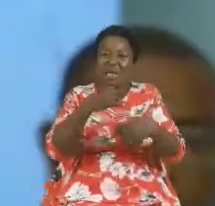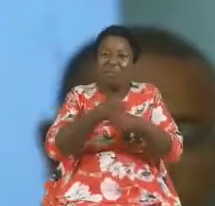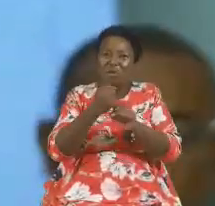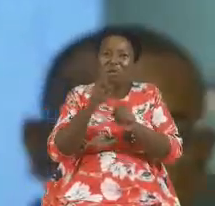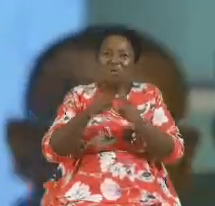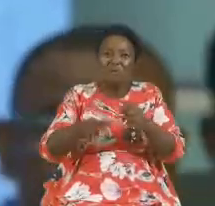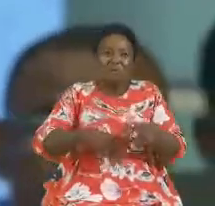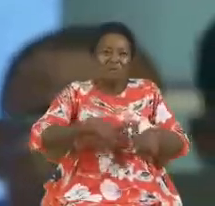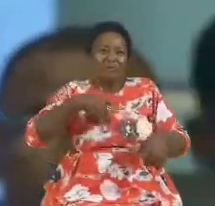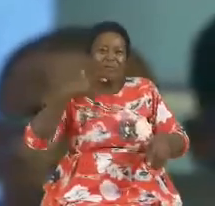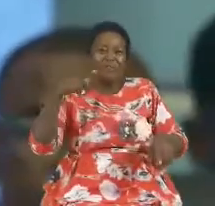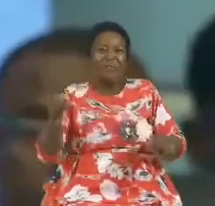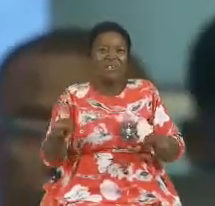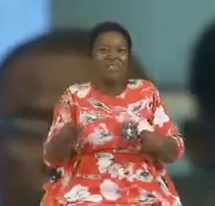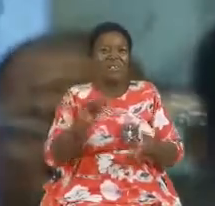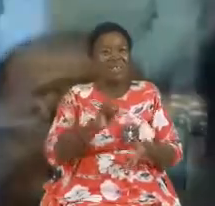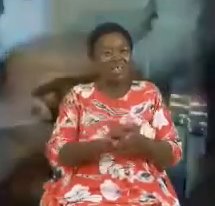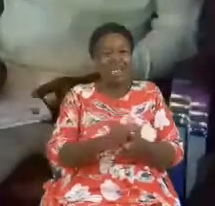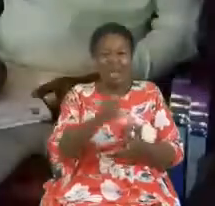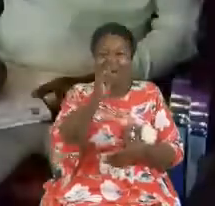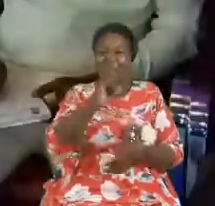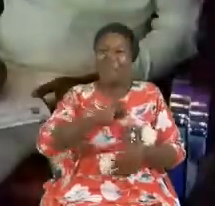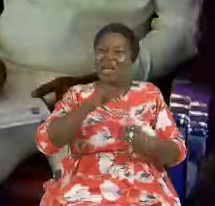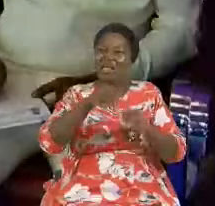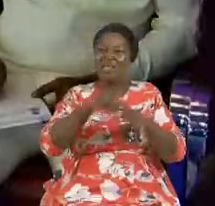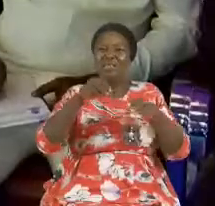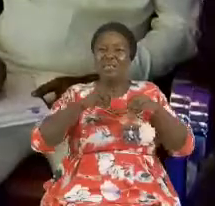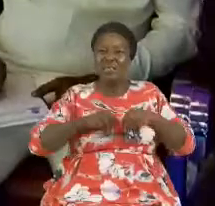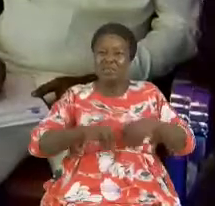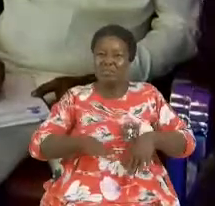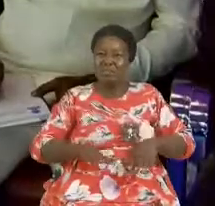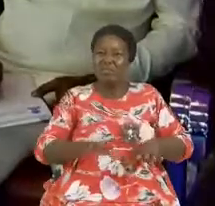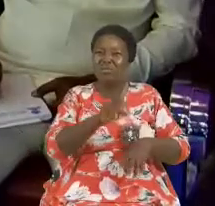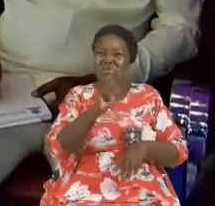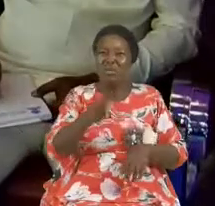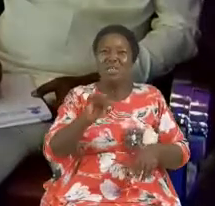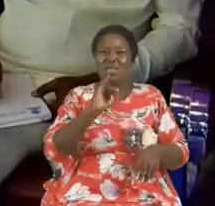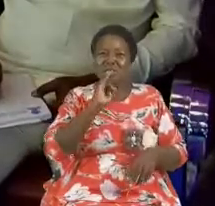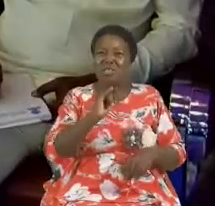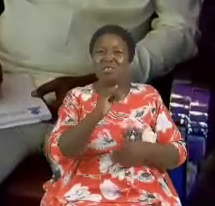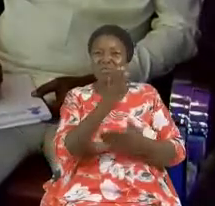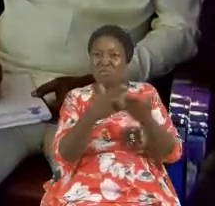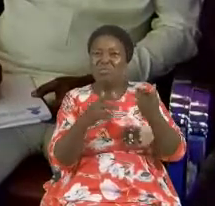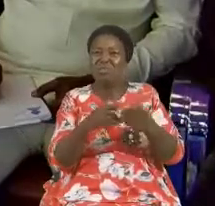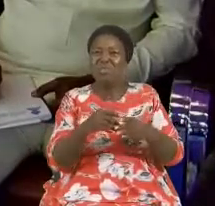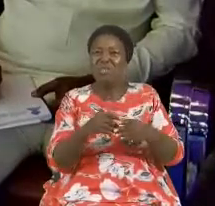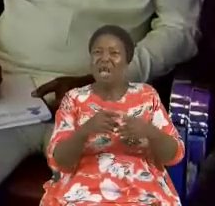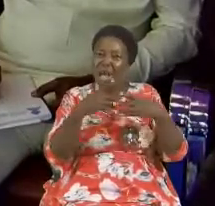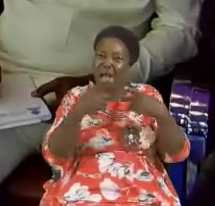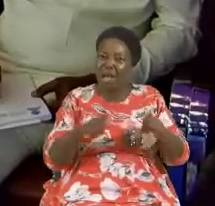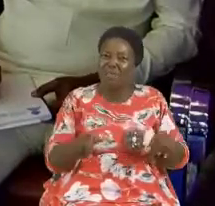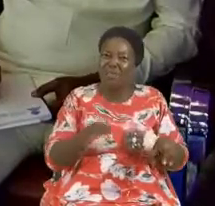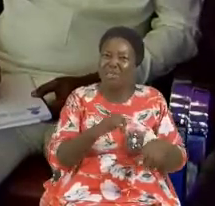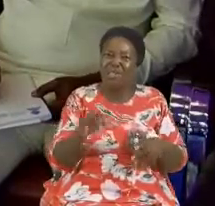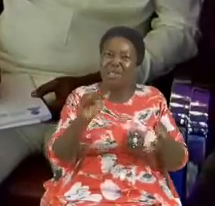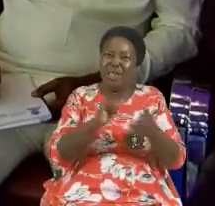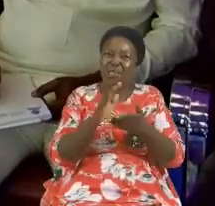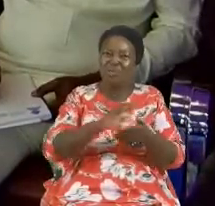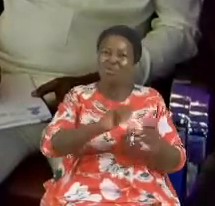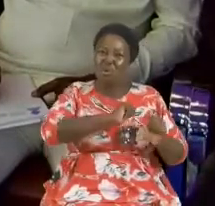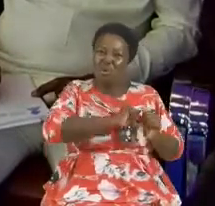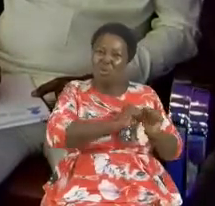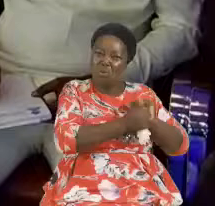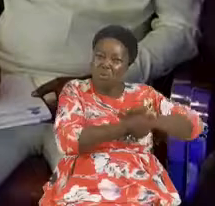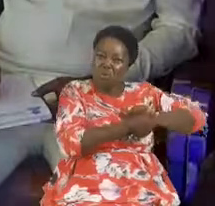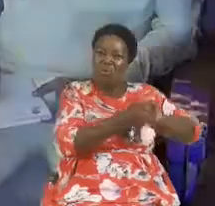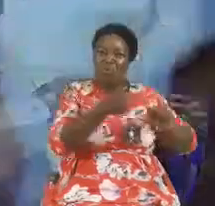you, that makes you feel that, am I in depression? Is something happening that